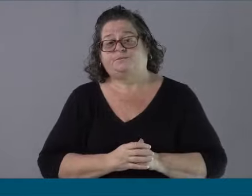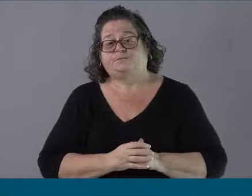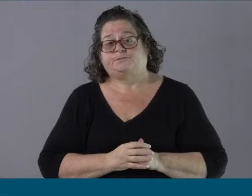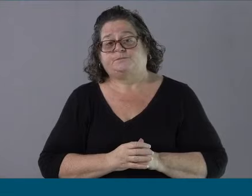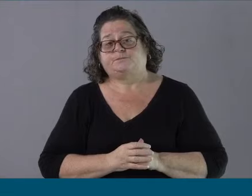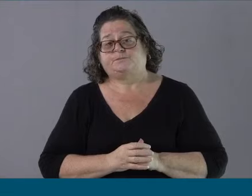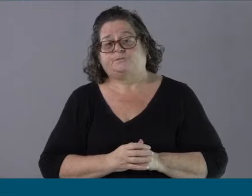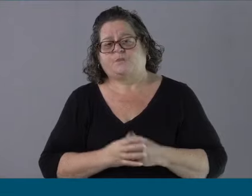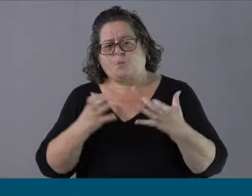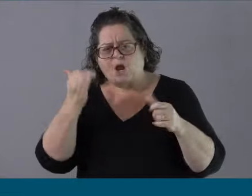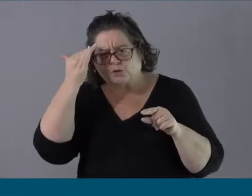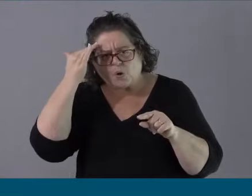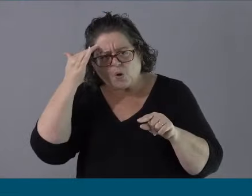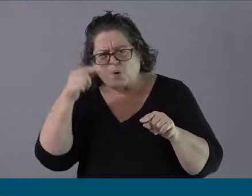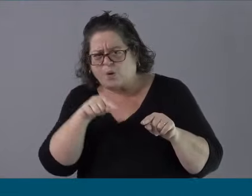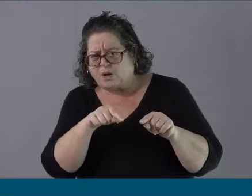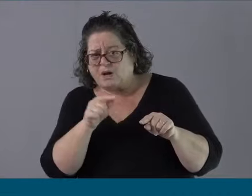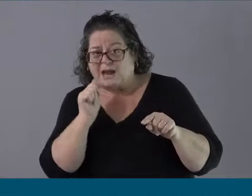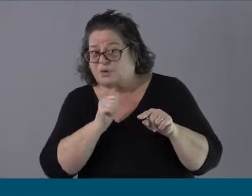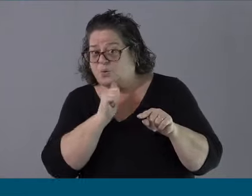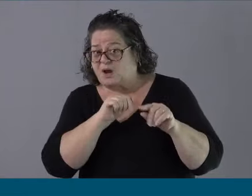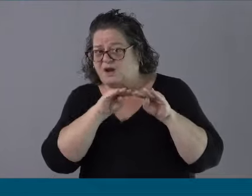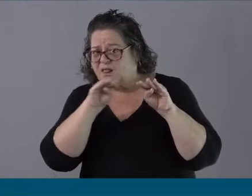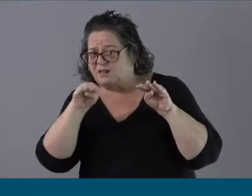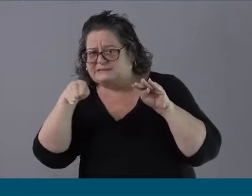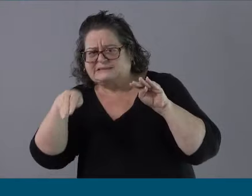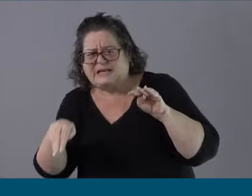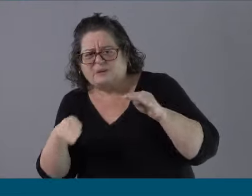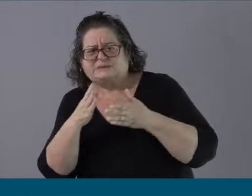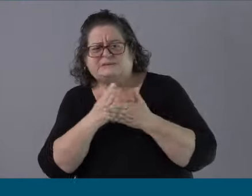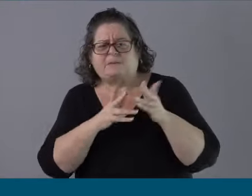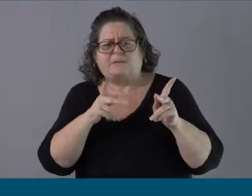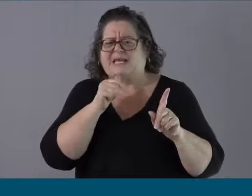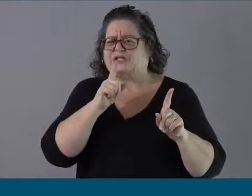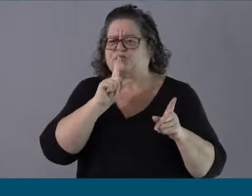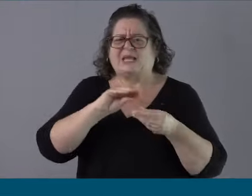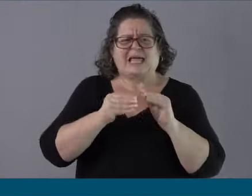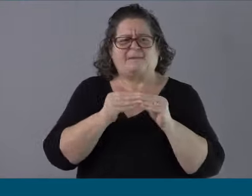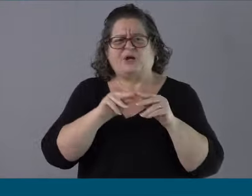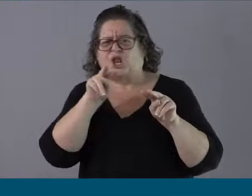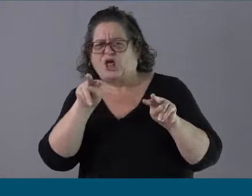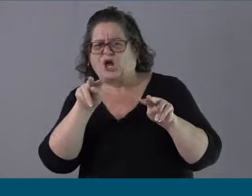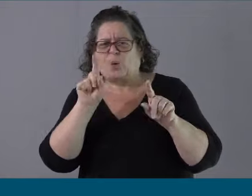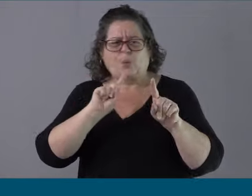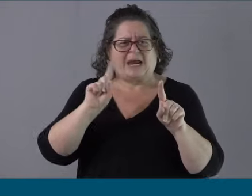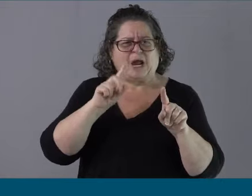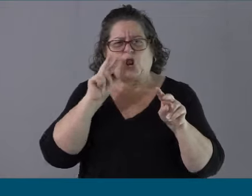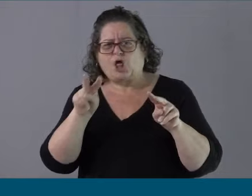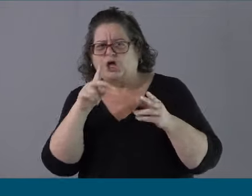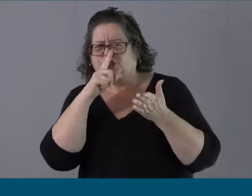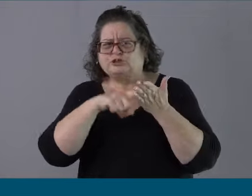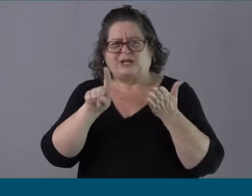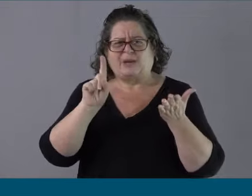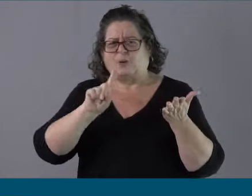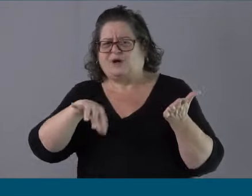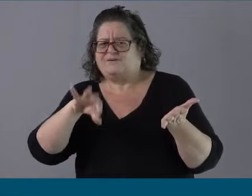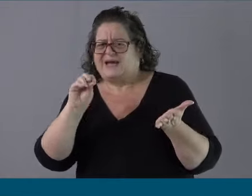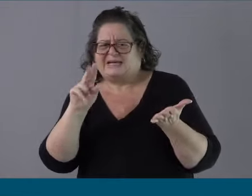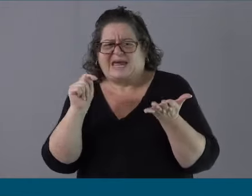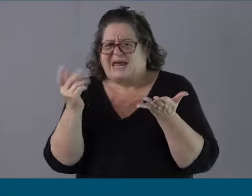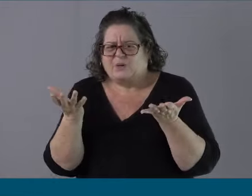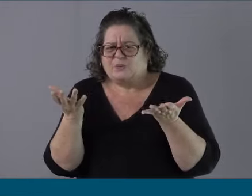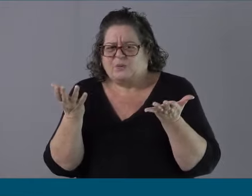right direction, which metrics would I recommend? Many of the public education leaders